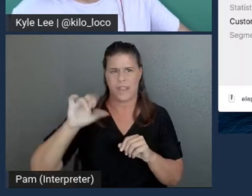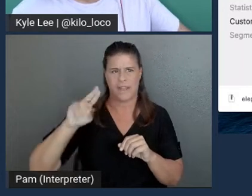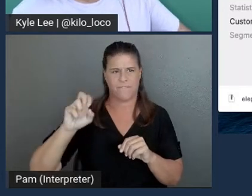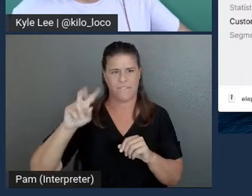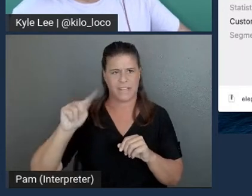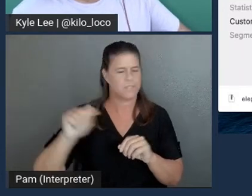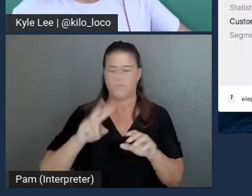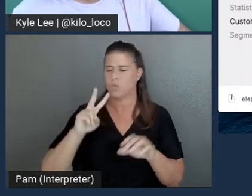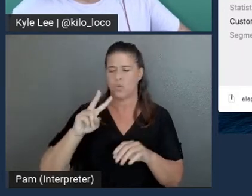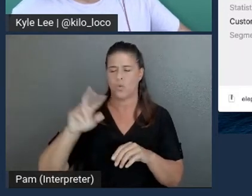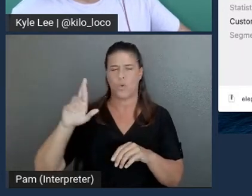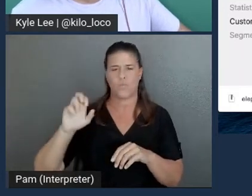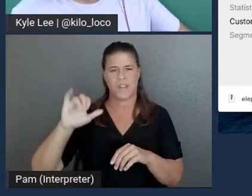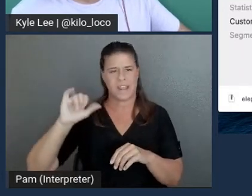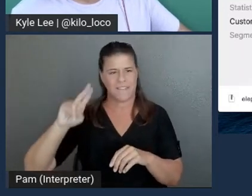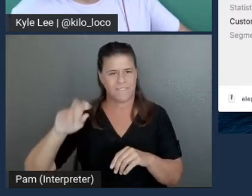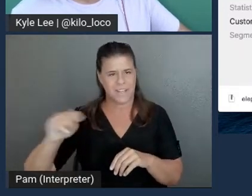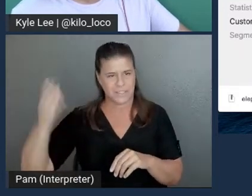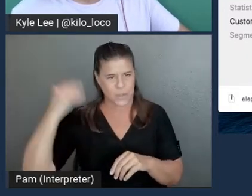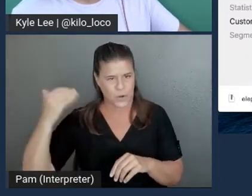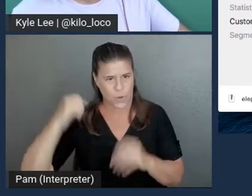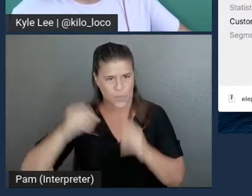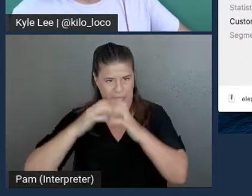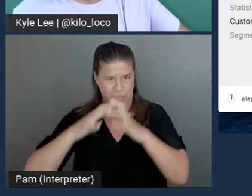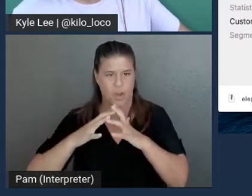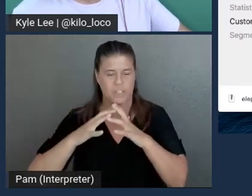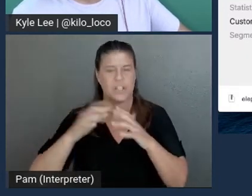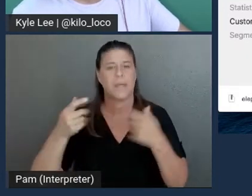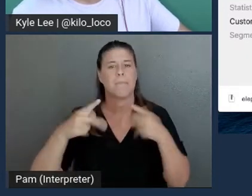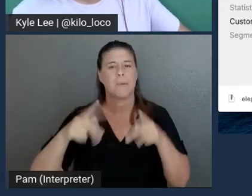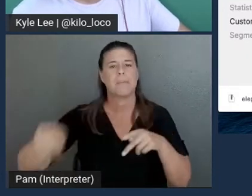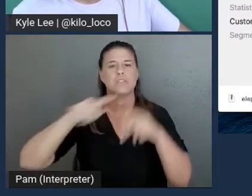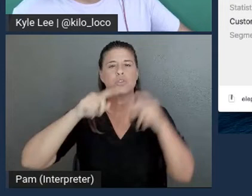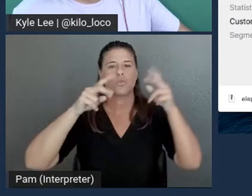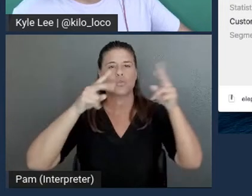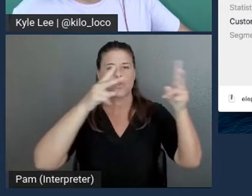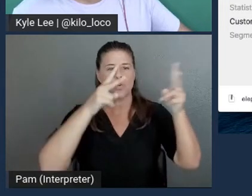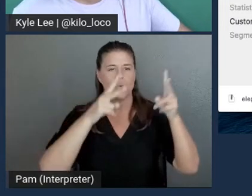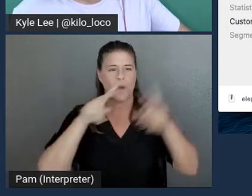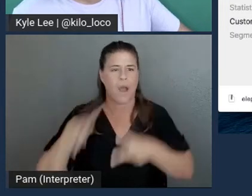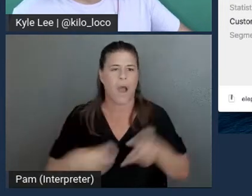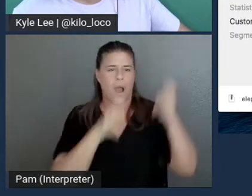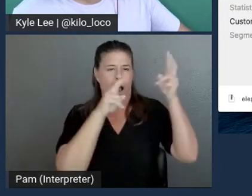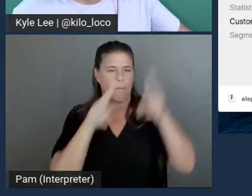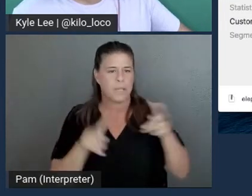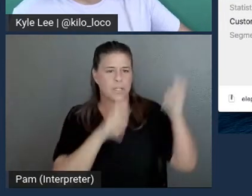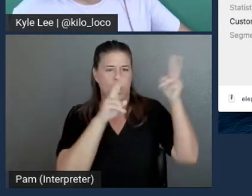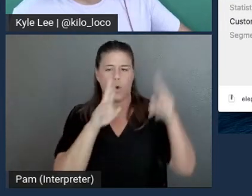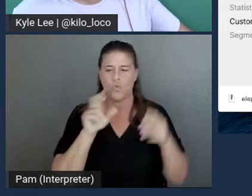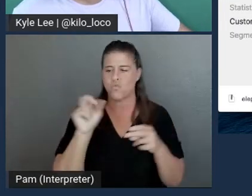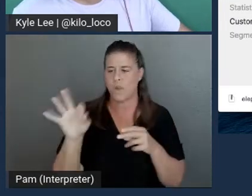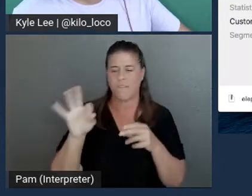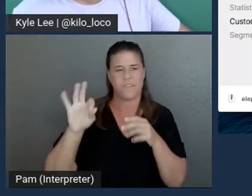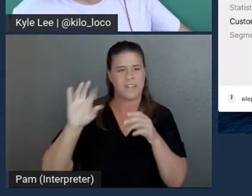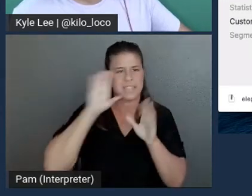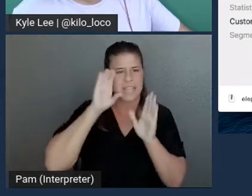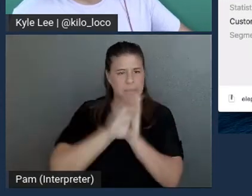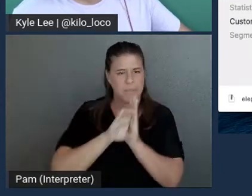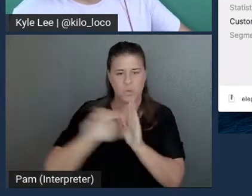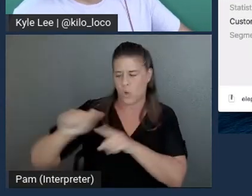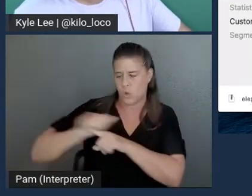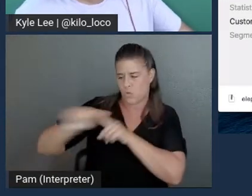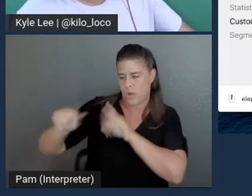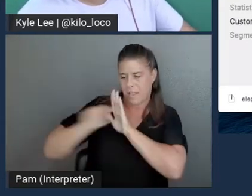ago now, that allows you to upload reference images and we will train a model on your behalf.